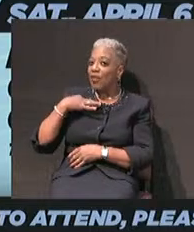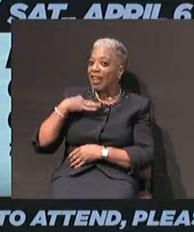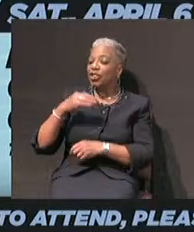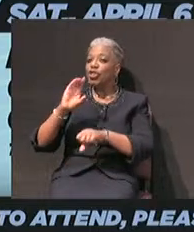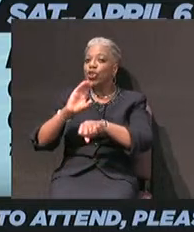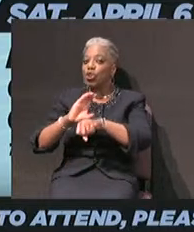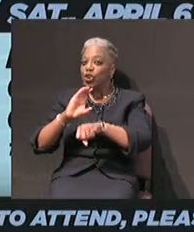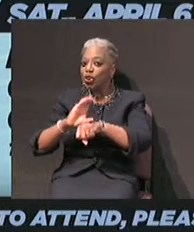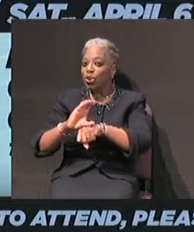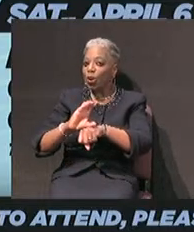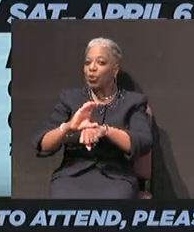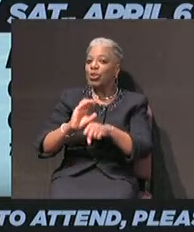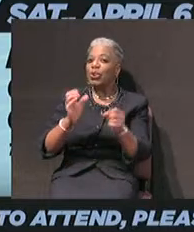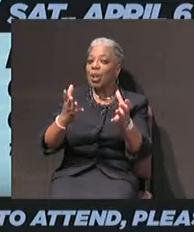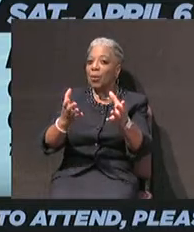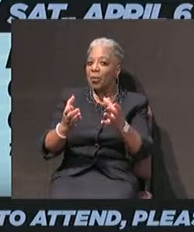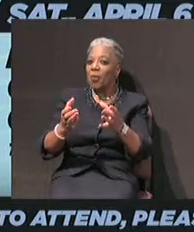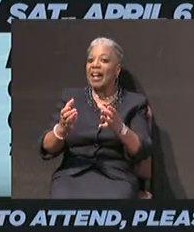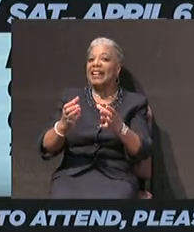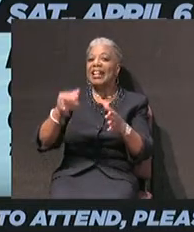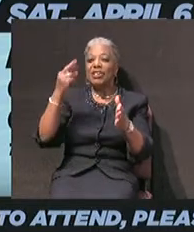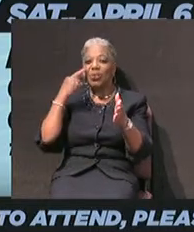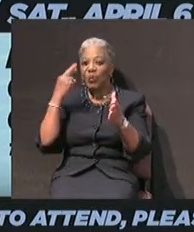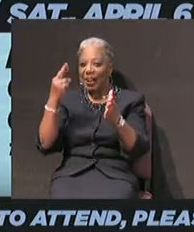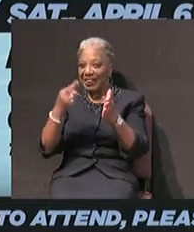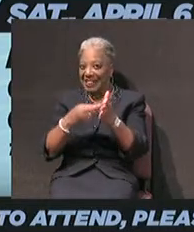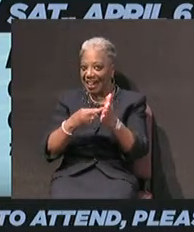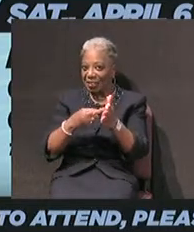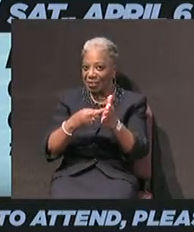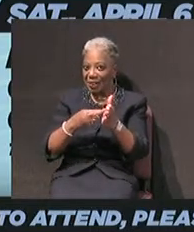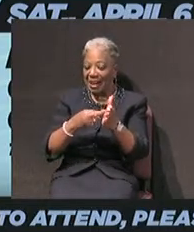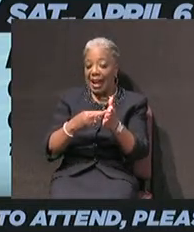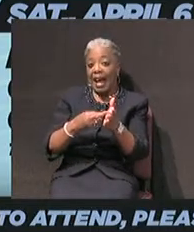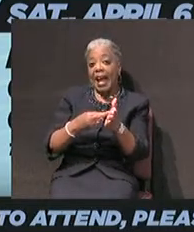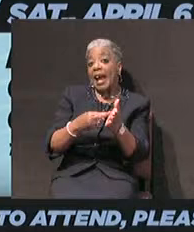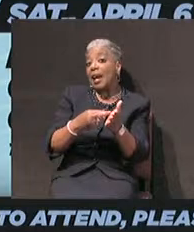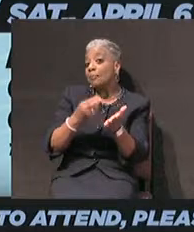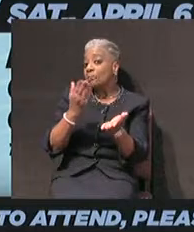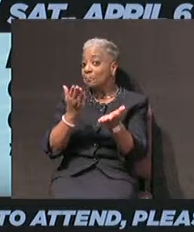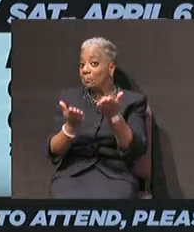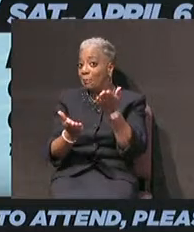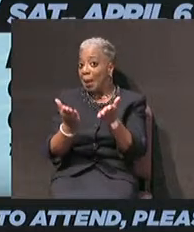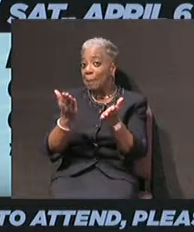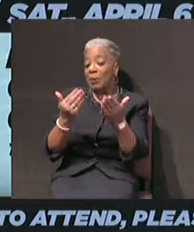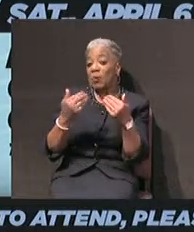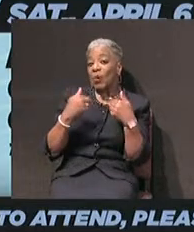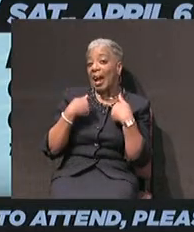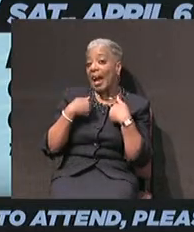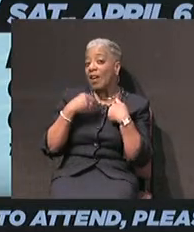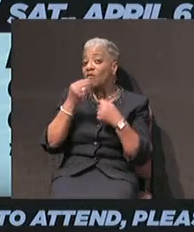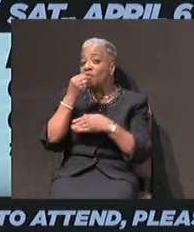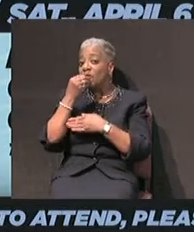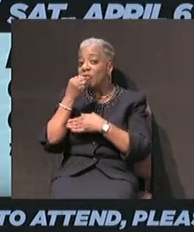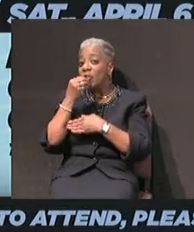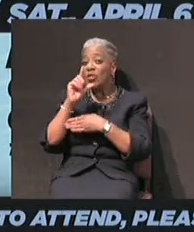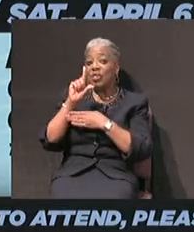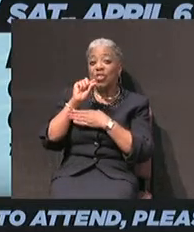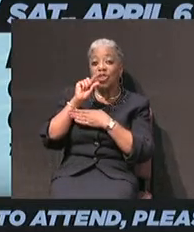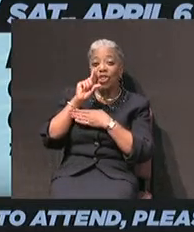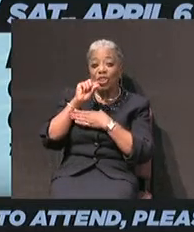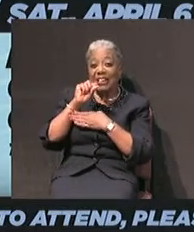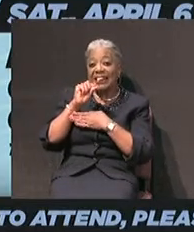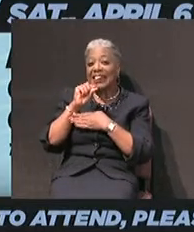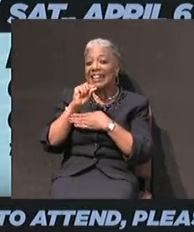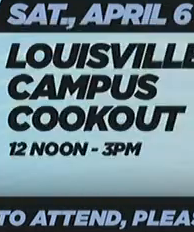sure we got enough chicken. So in order to make sure we got enough to celebrate you, you got to make sure you register. So please go to